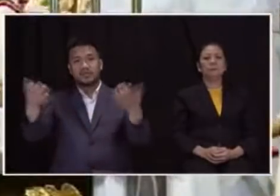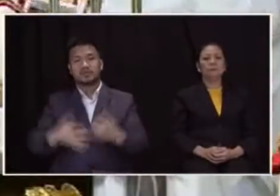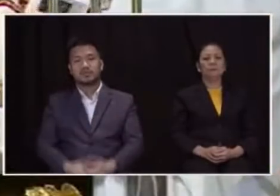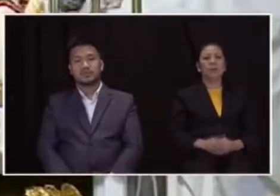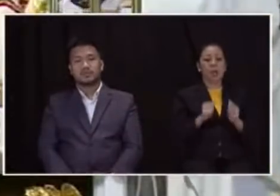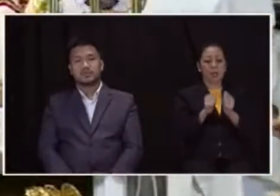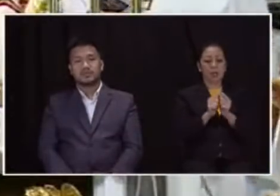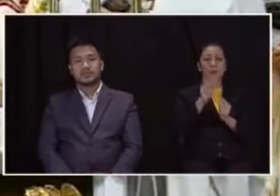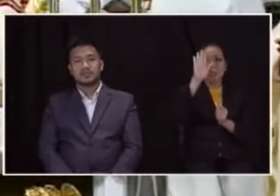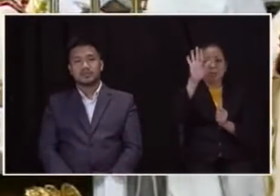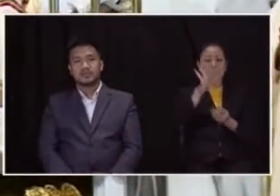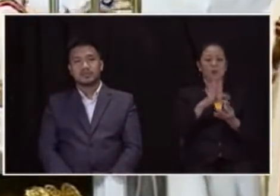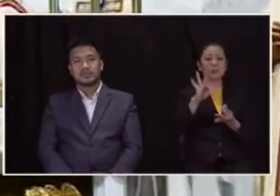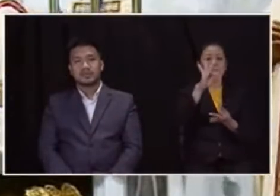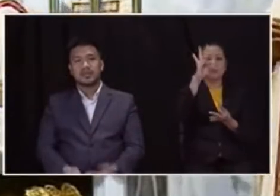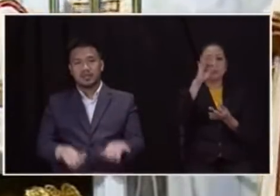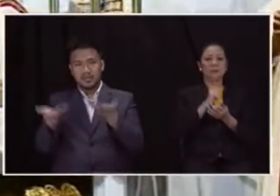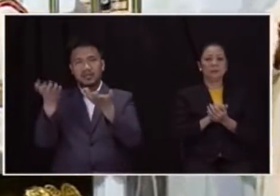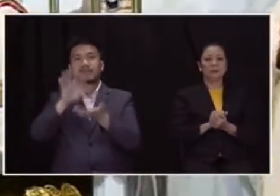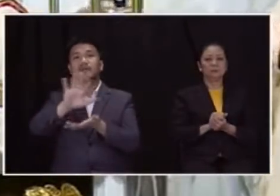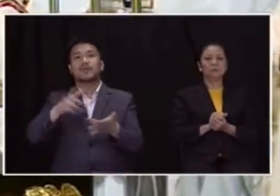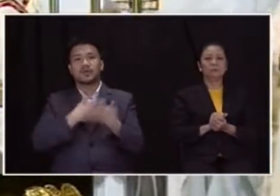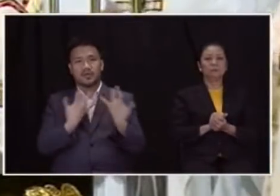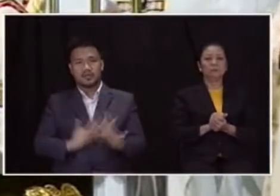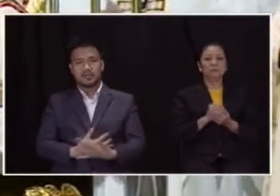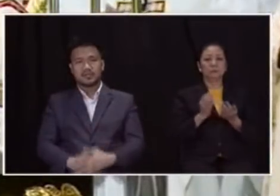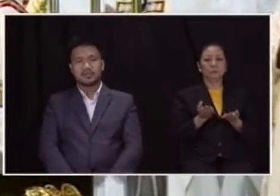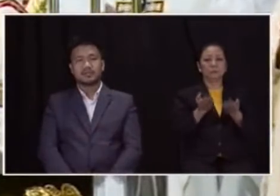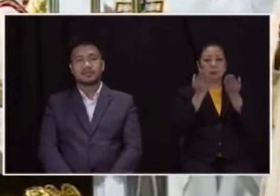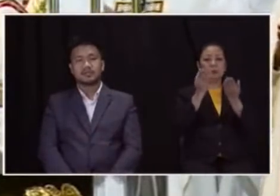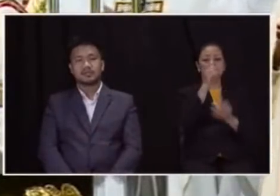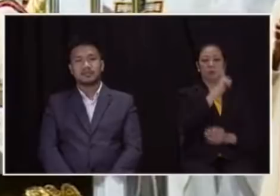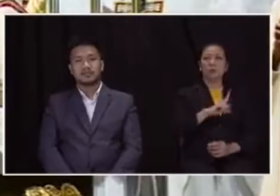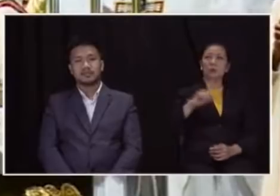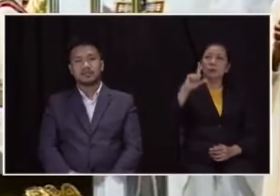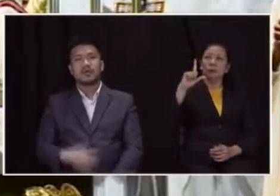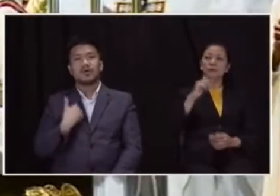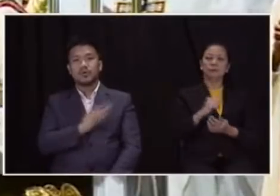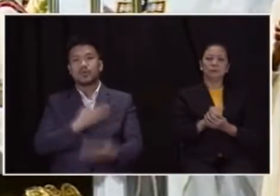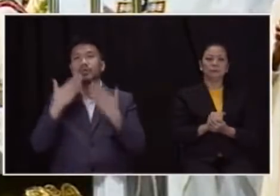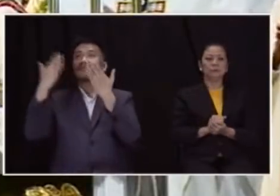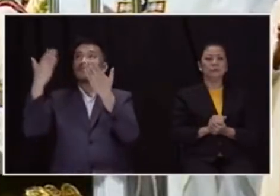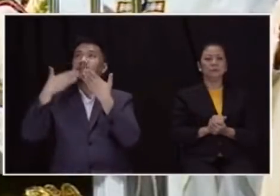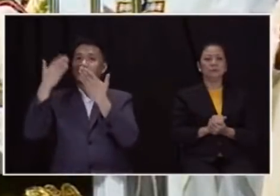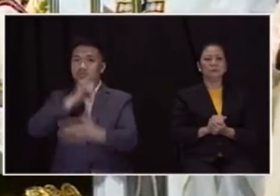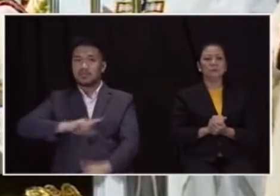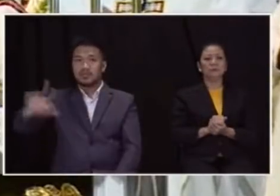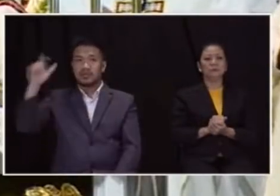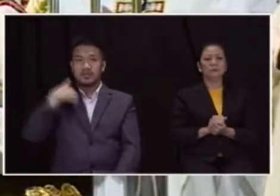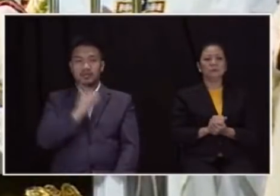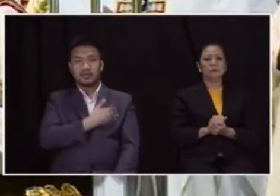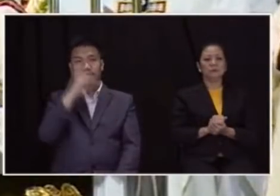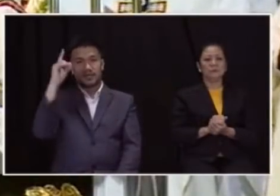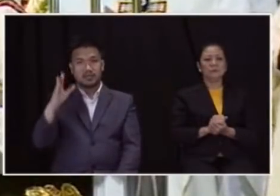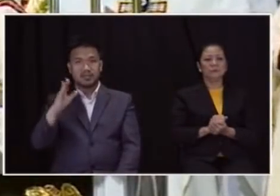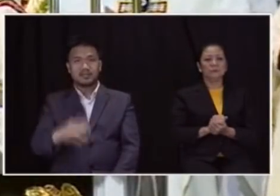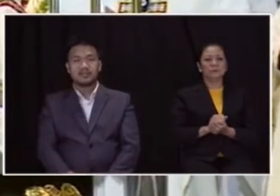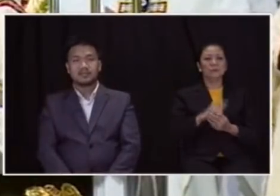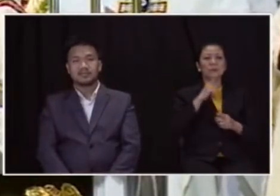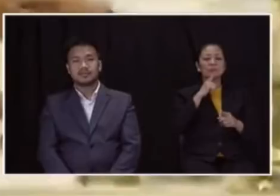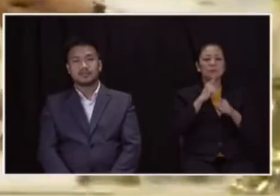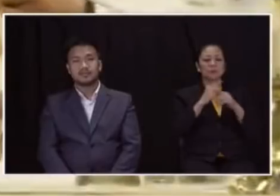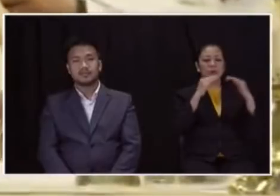And with your spirit. Lift up your hearts. We lift them up to the Lord. Let us give thanks to the Lord our God. It is right